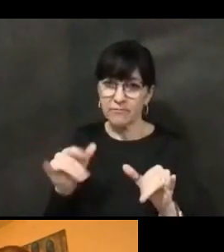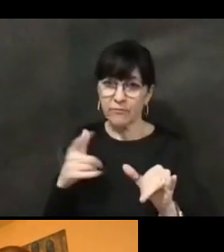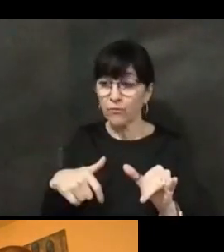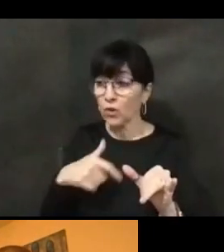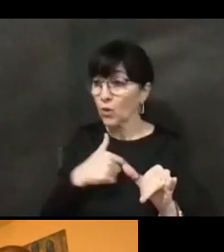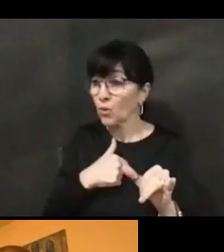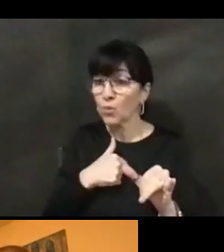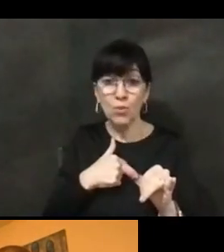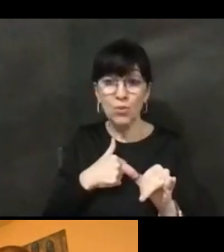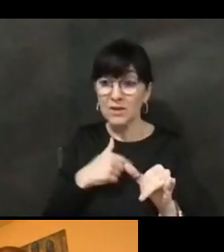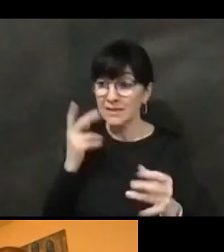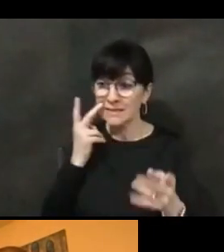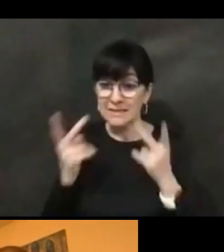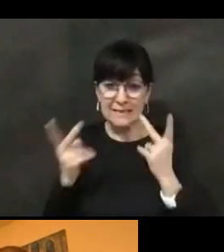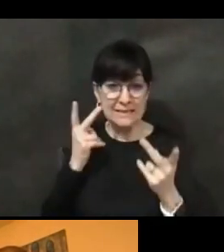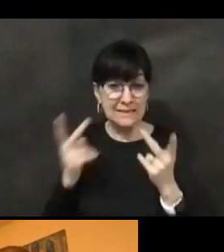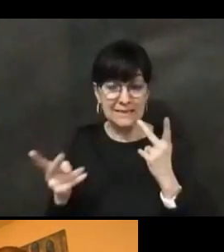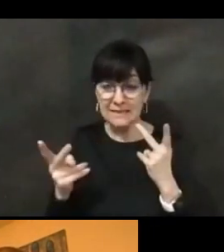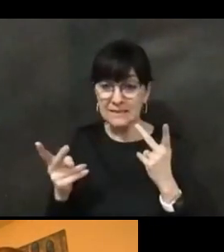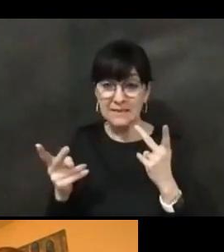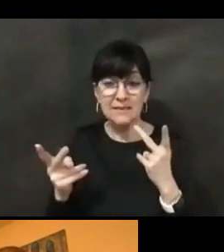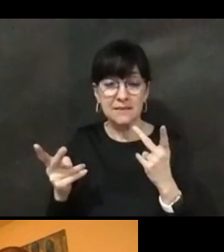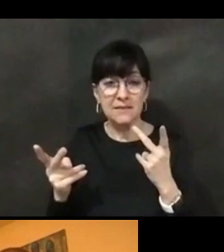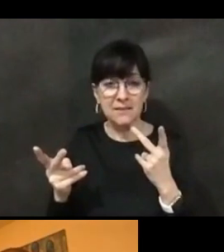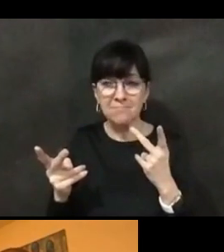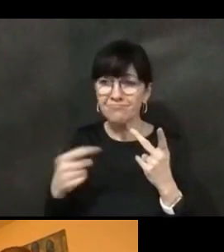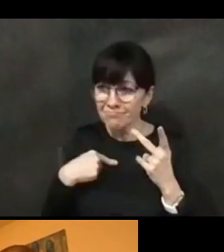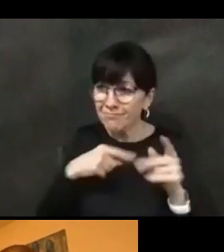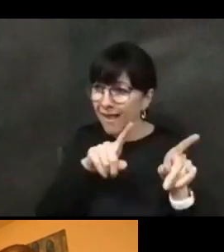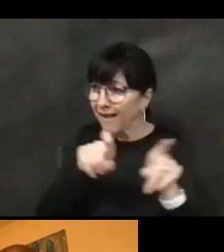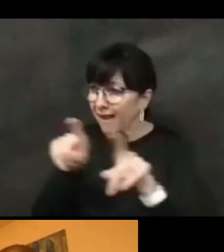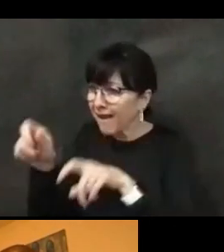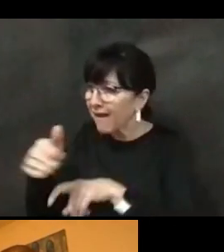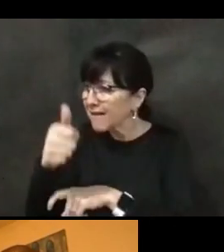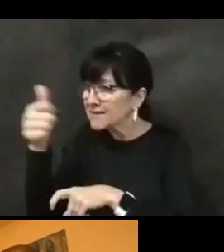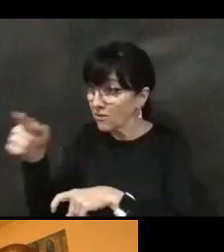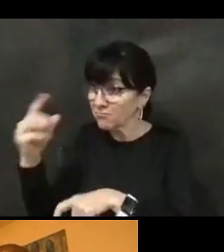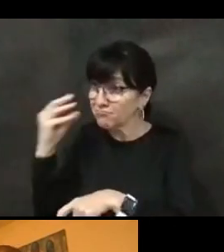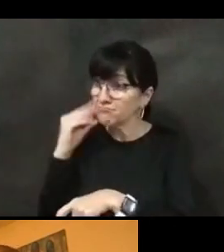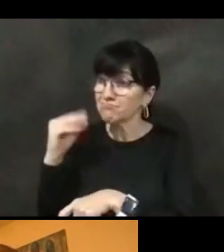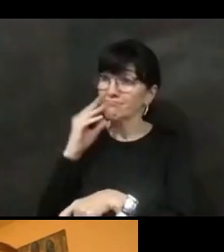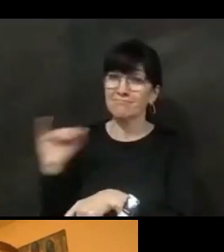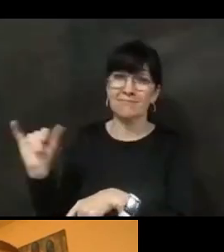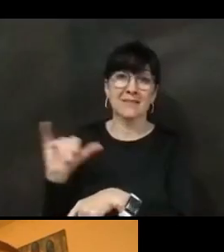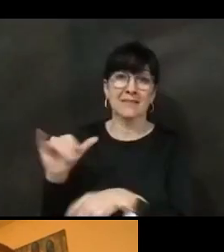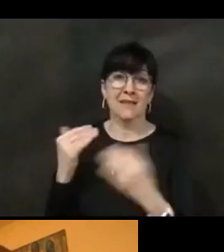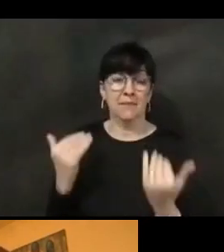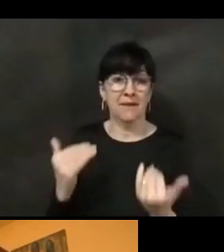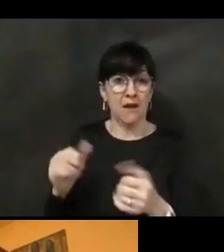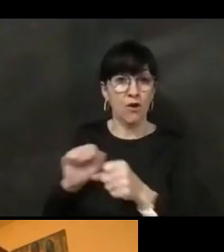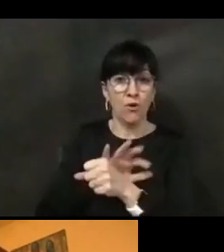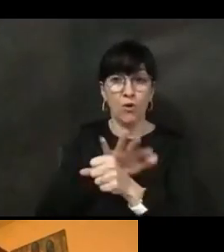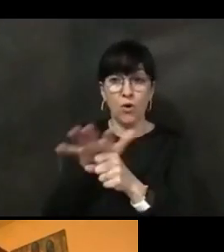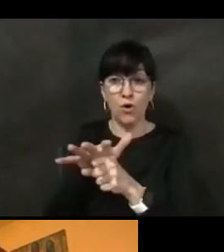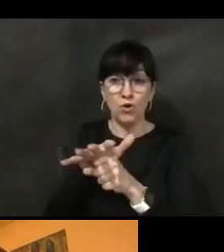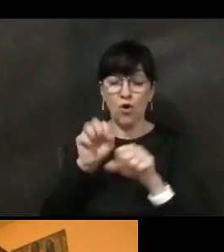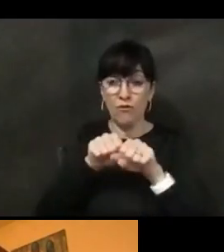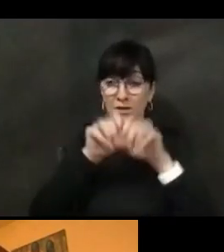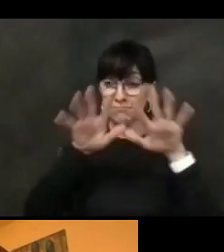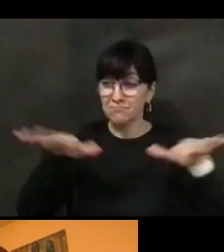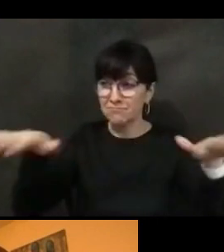most everyone in our lifetimes have never addressed before. And while we are working to help keep Delawareans